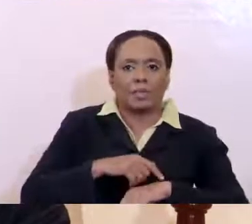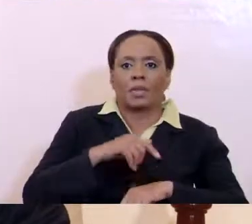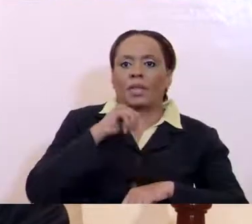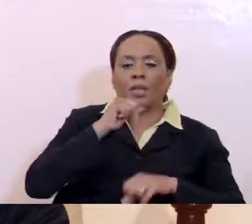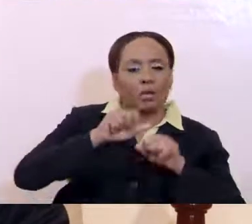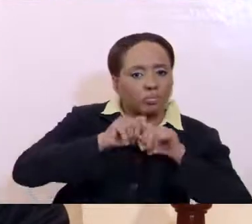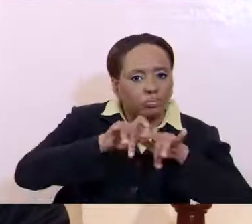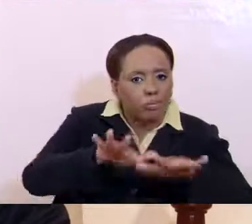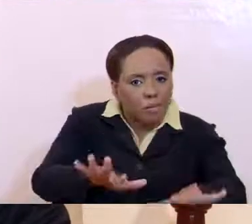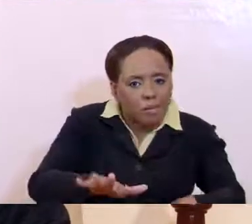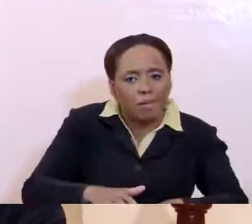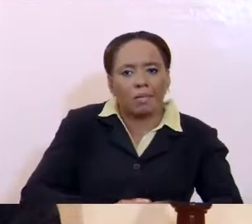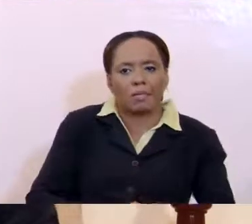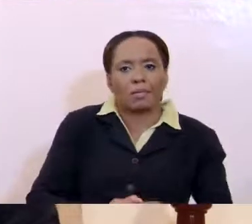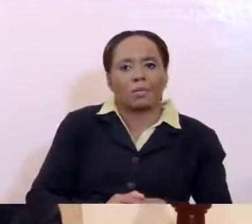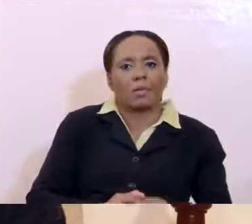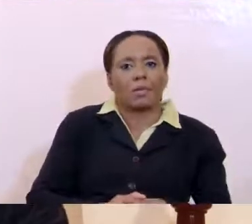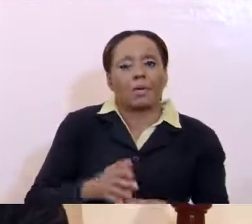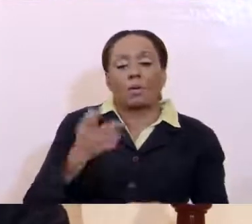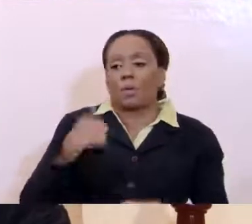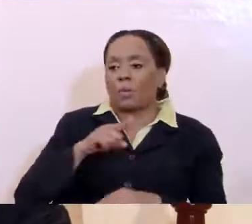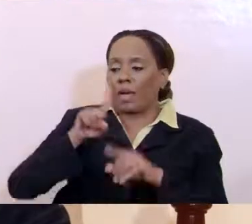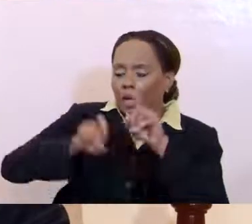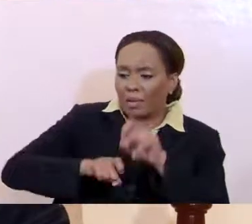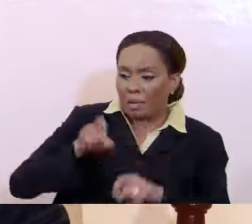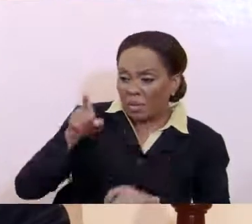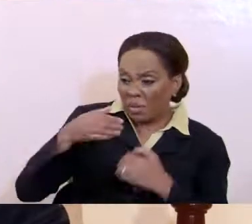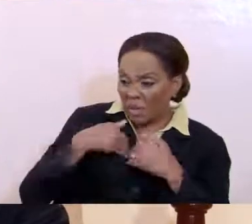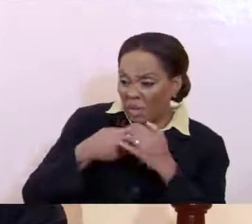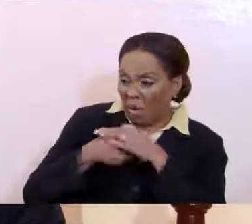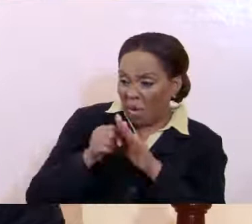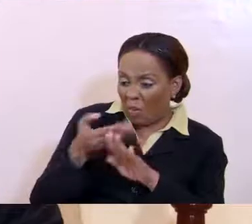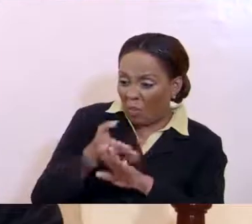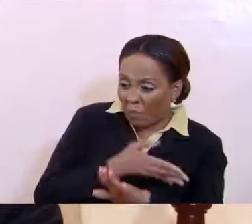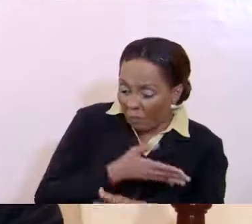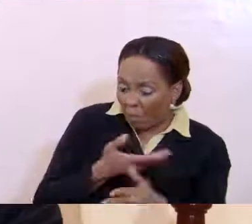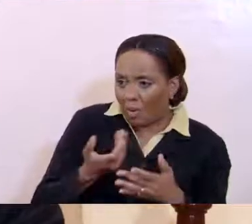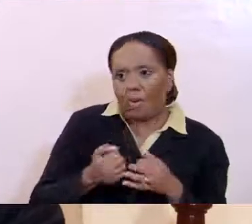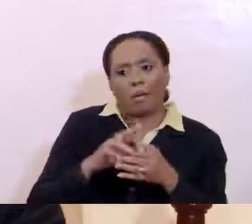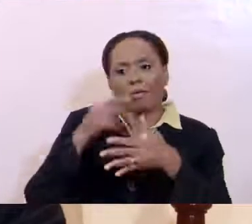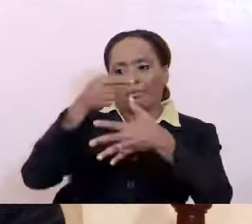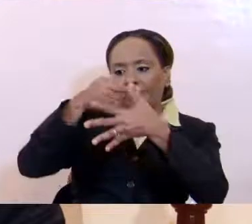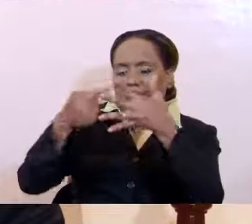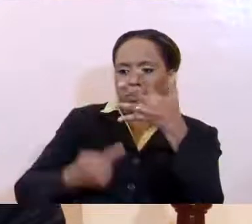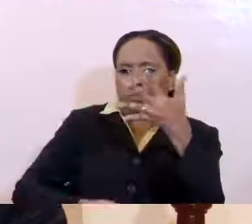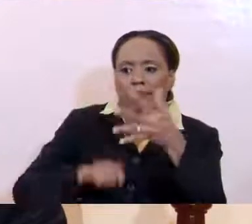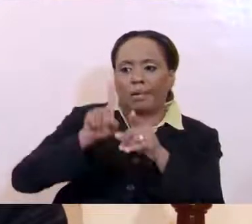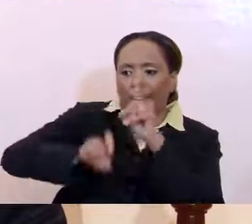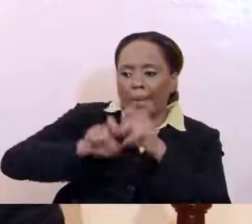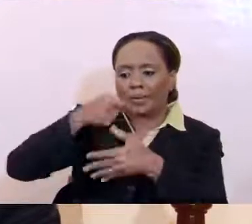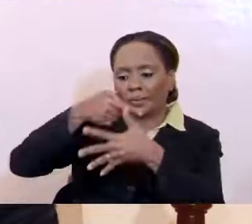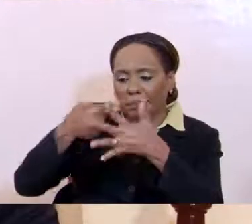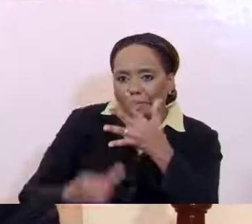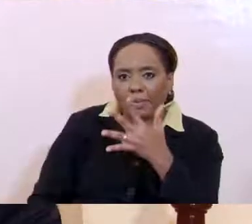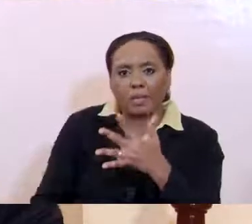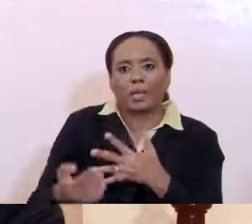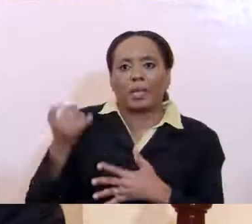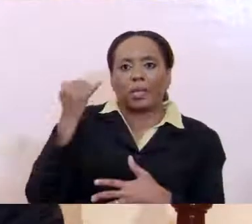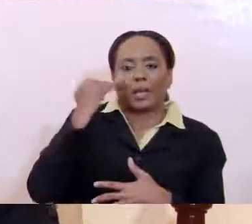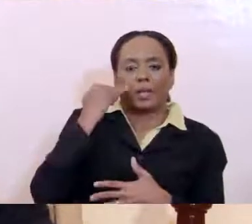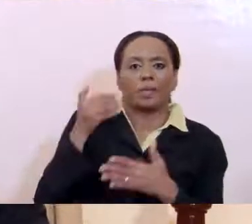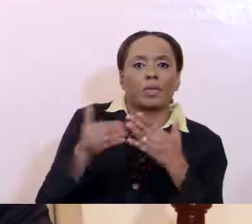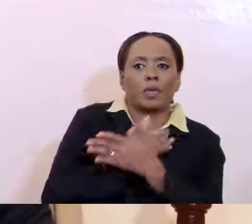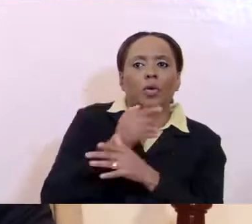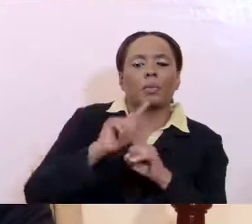have to ask the person if they previously had COVID, when were they diagnosed. We have to ask a whole series of questions to determine if in fact they're a new case of